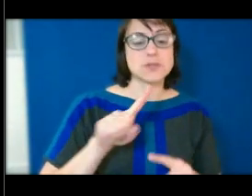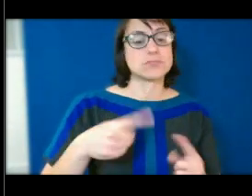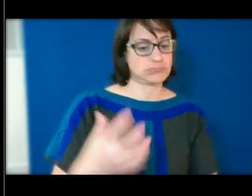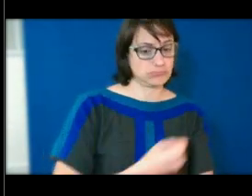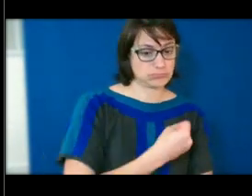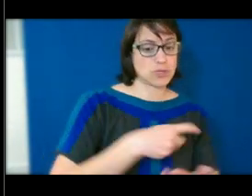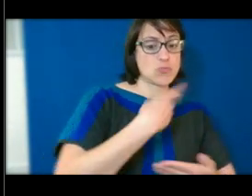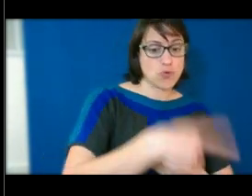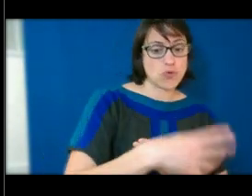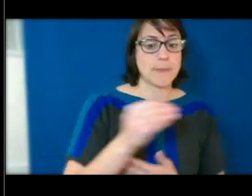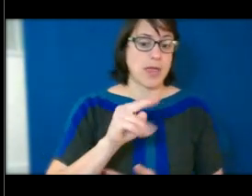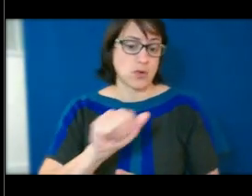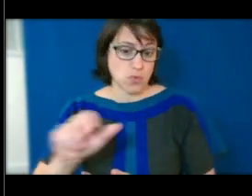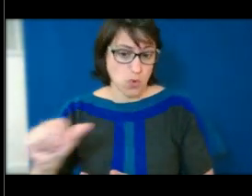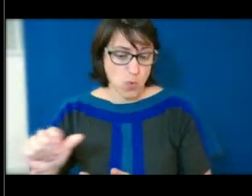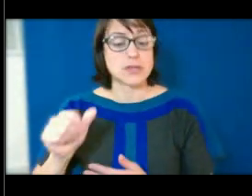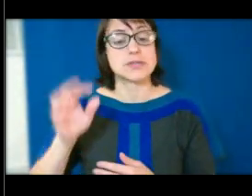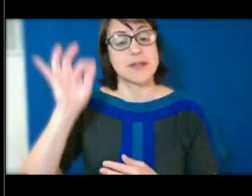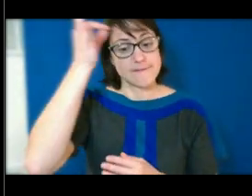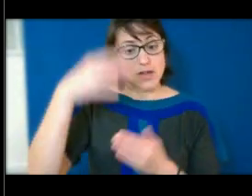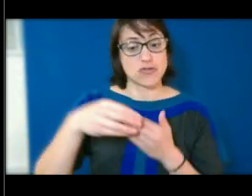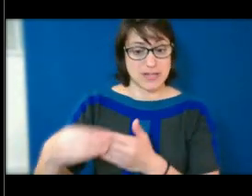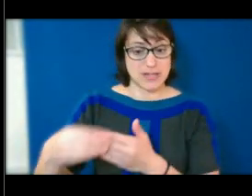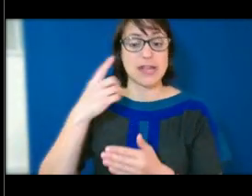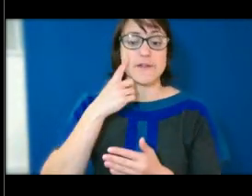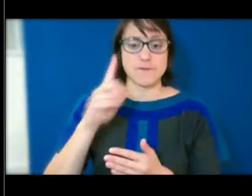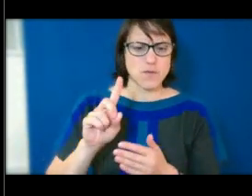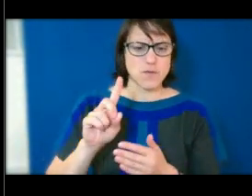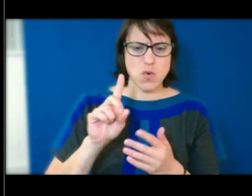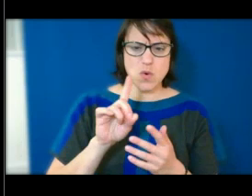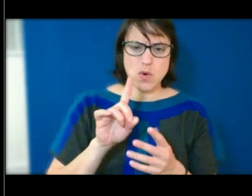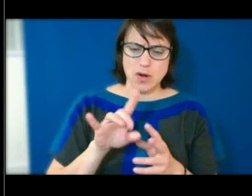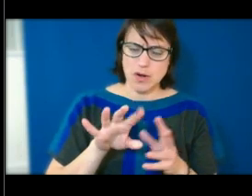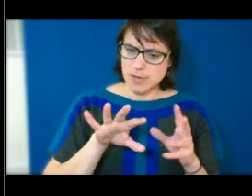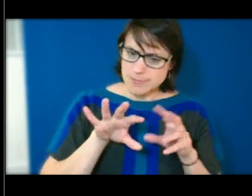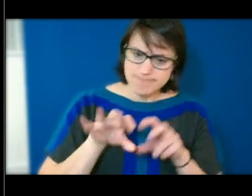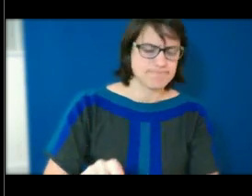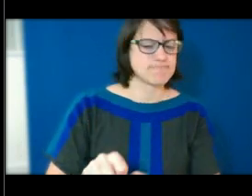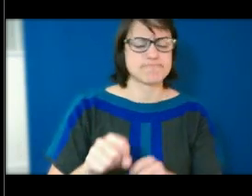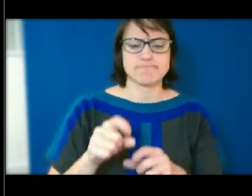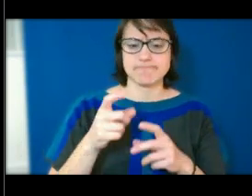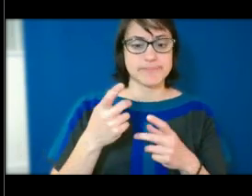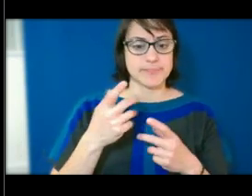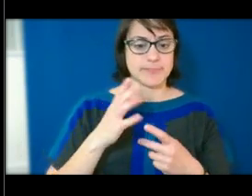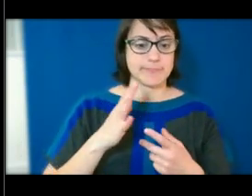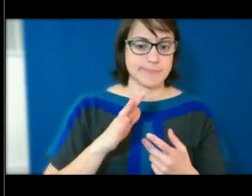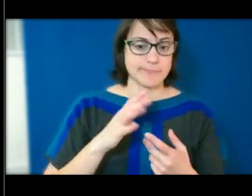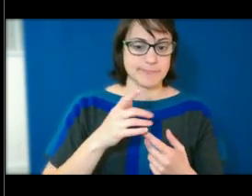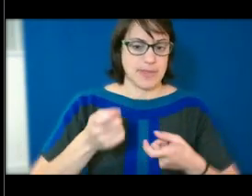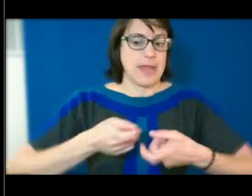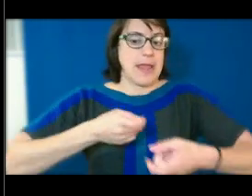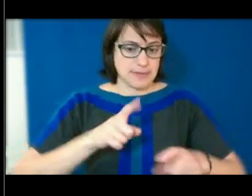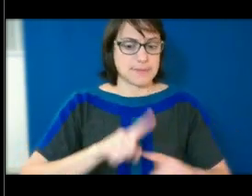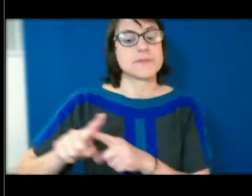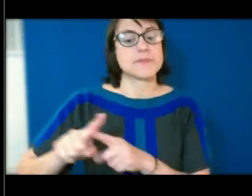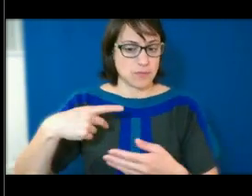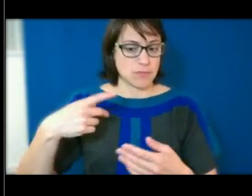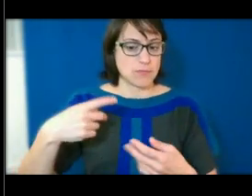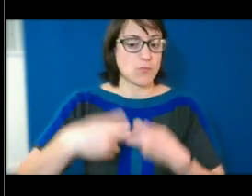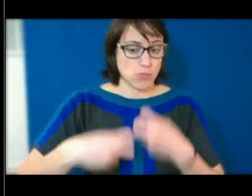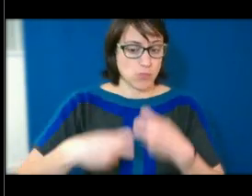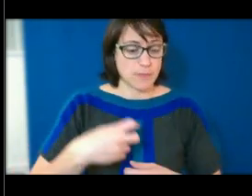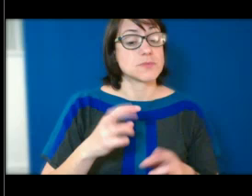these and many other projects. And we look forward to the continued collaboration here at the symposium and out and around the nation to tackle the